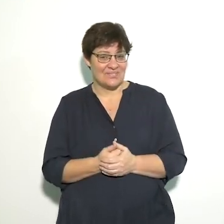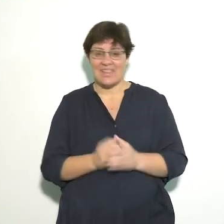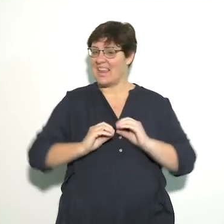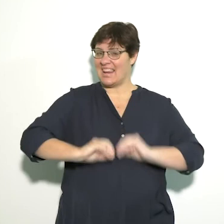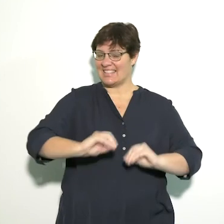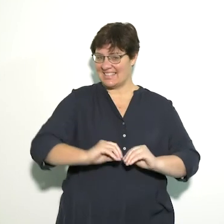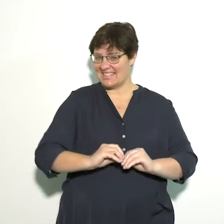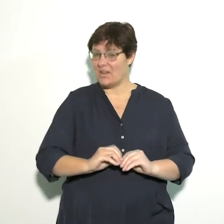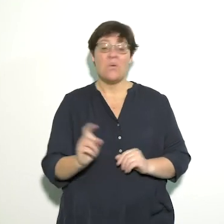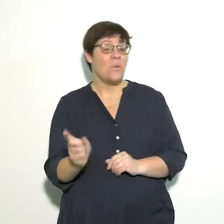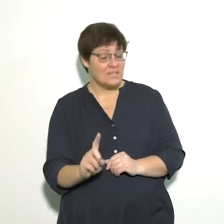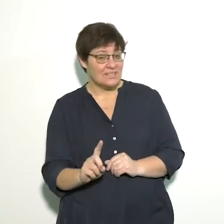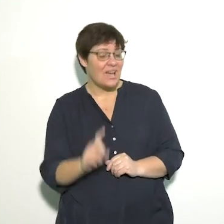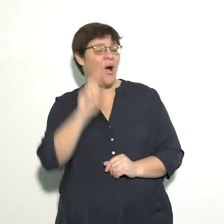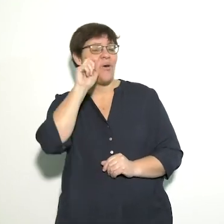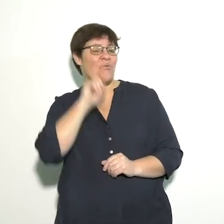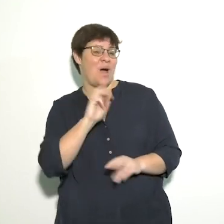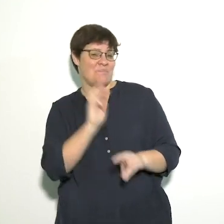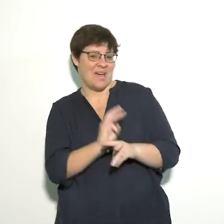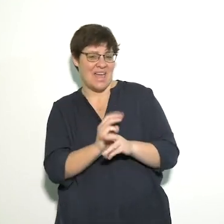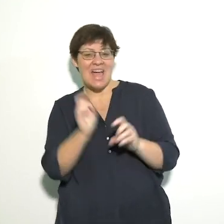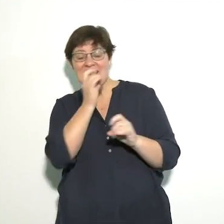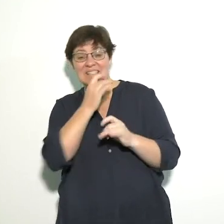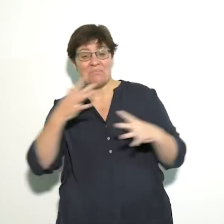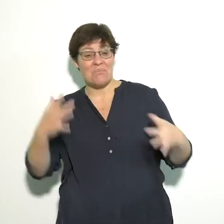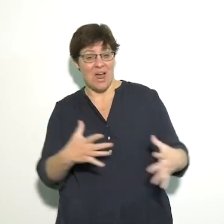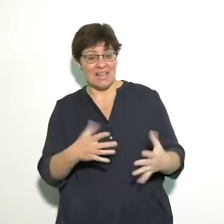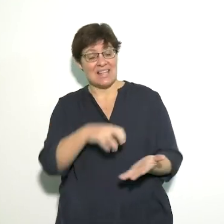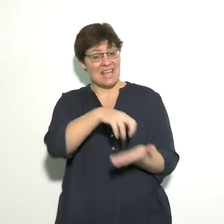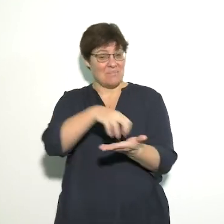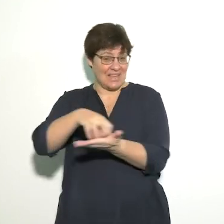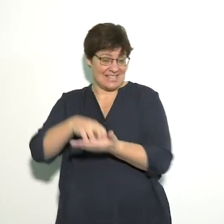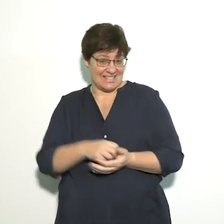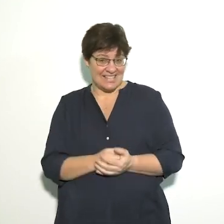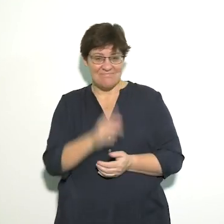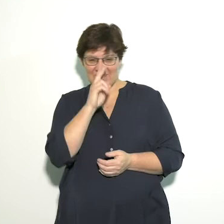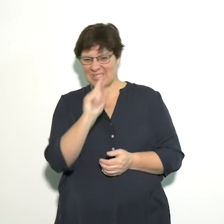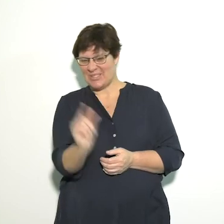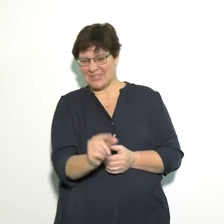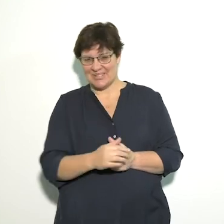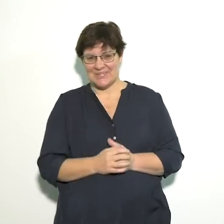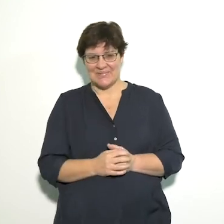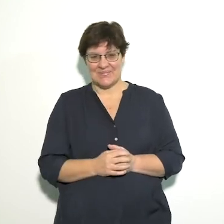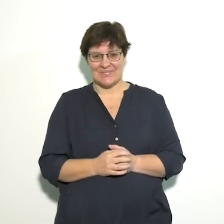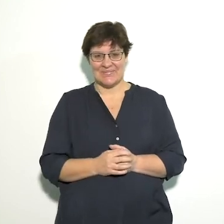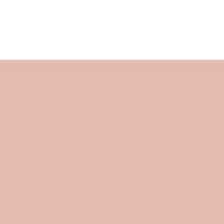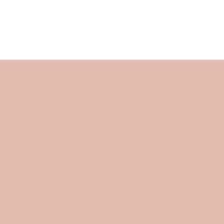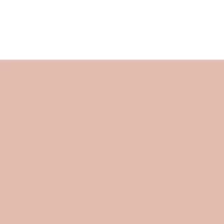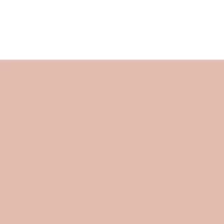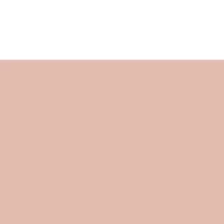this lesson on Gogo's surprise cupcakes. I hope to see you again. Thank you.